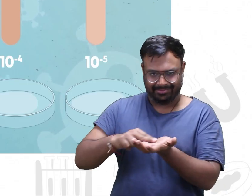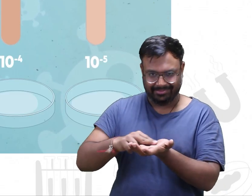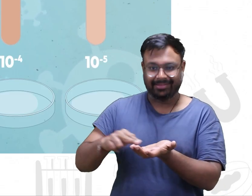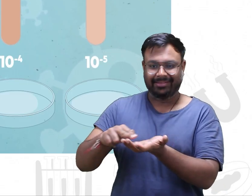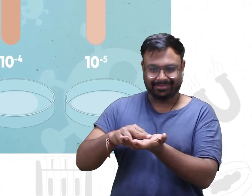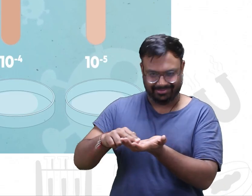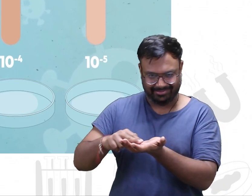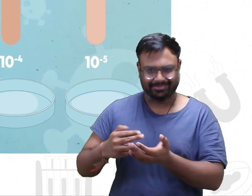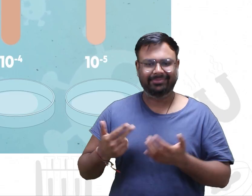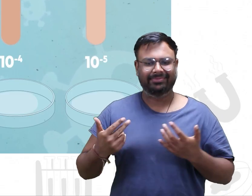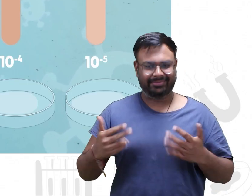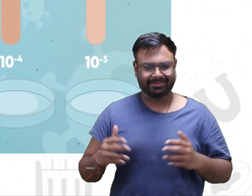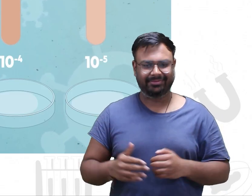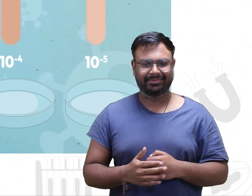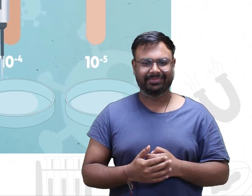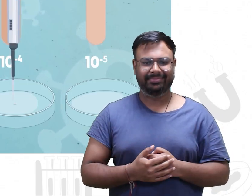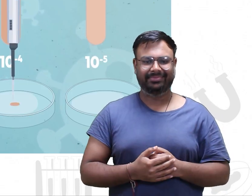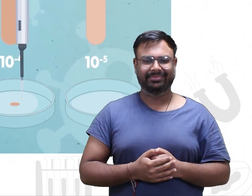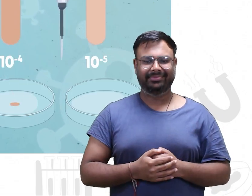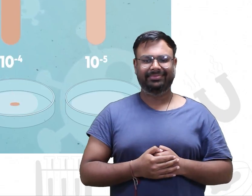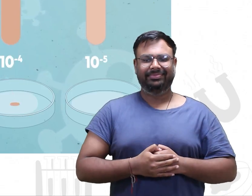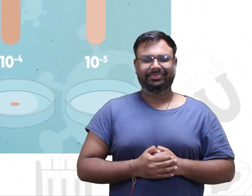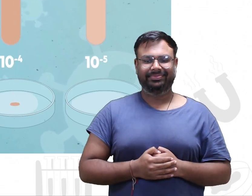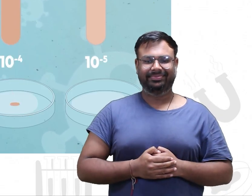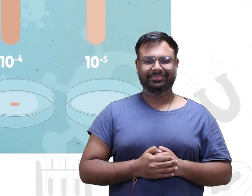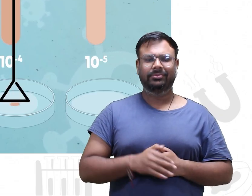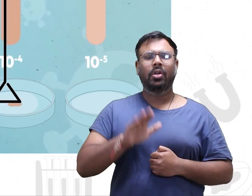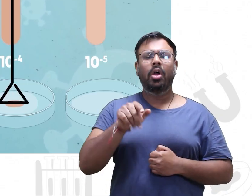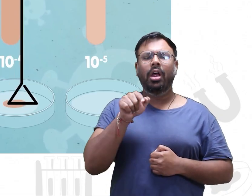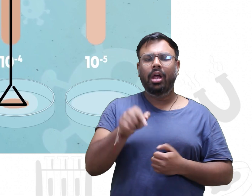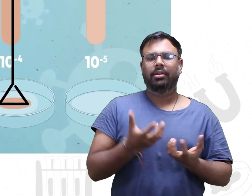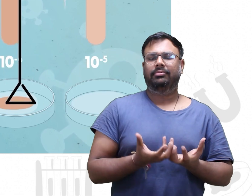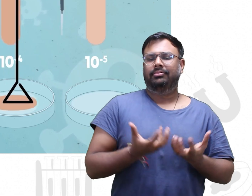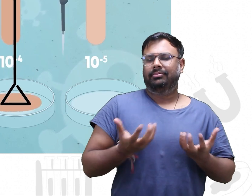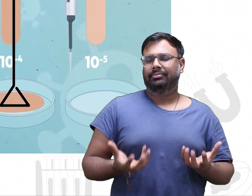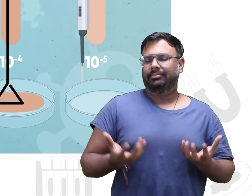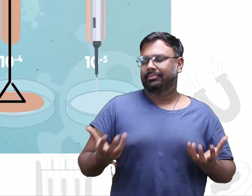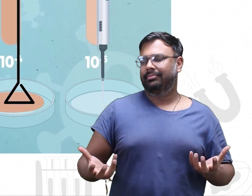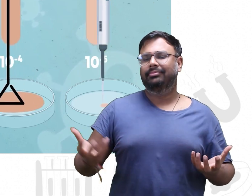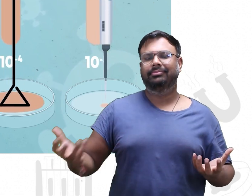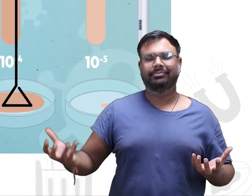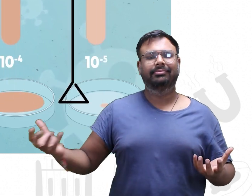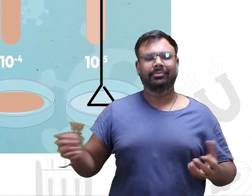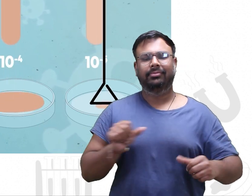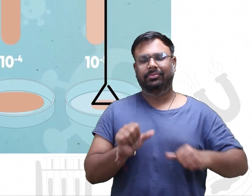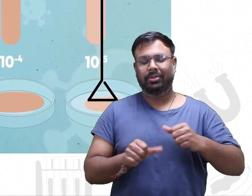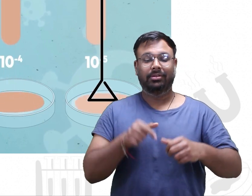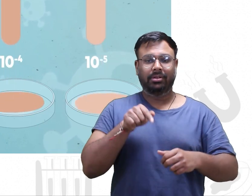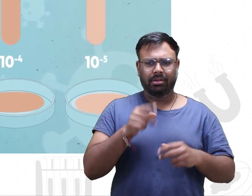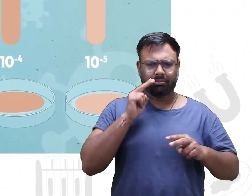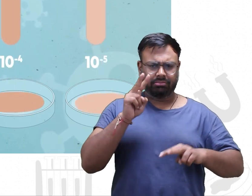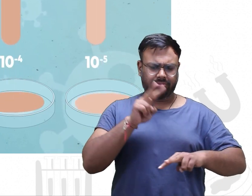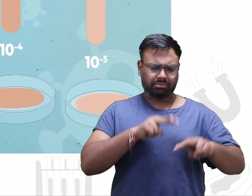using a triangular spreader. This is to ensure that the microbe containing solution is evenly spread out. This process is called